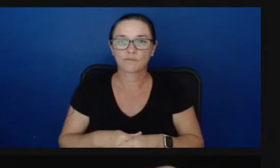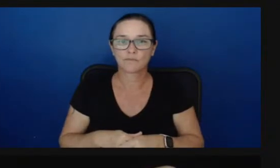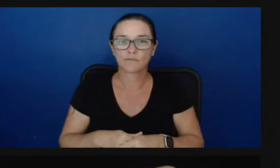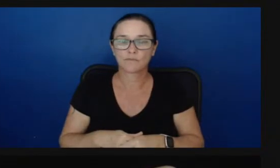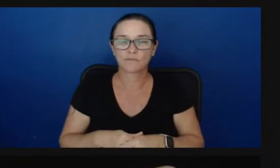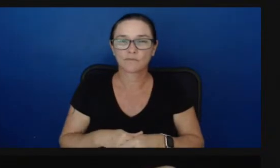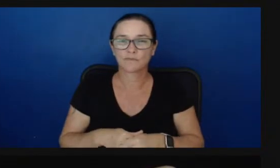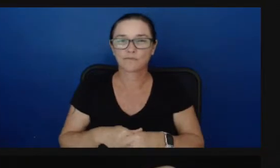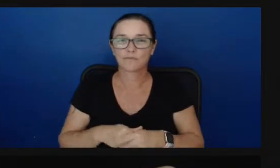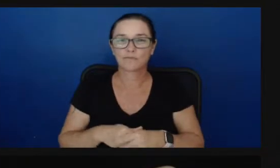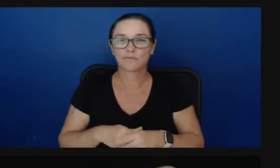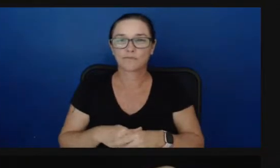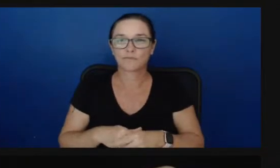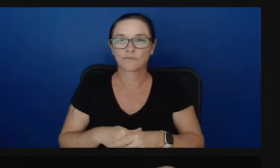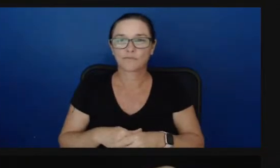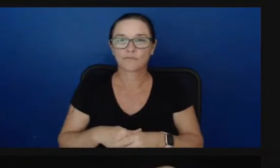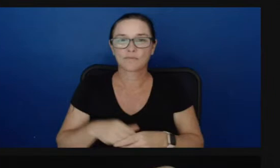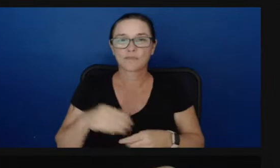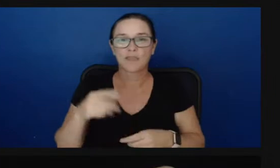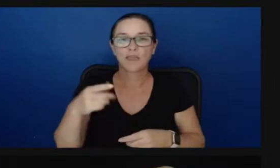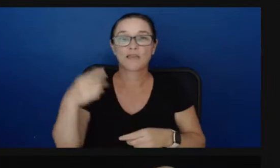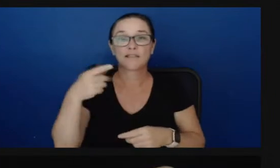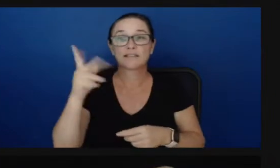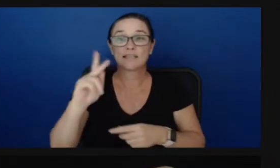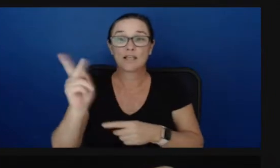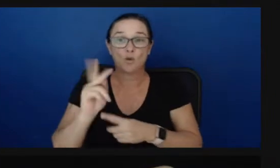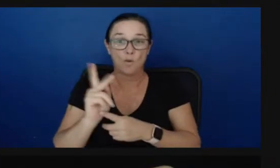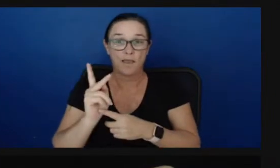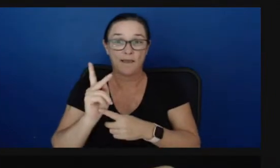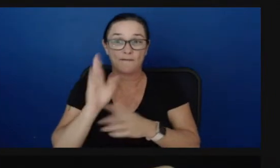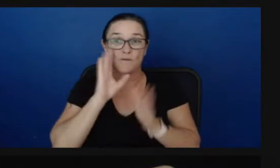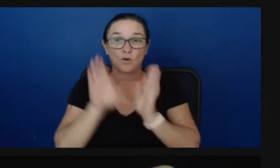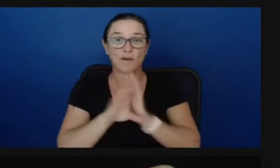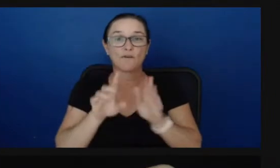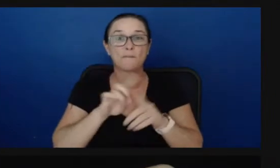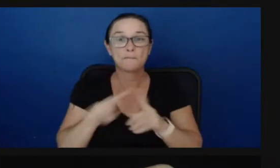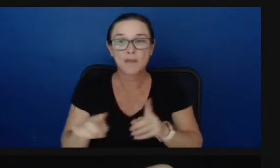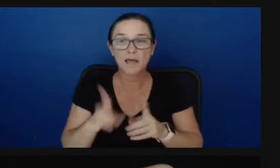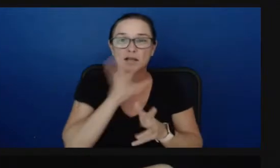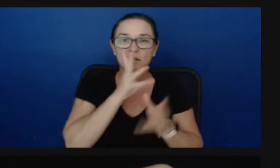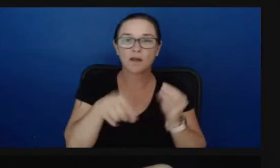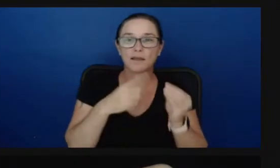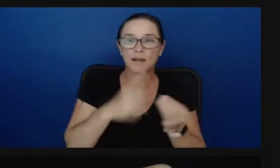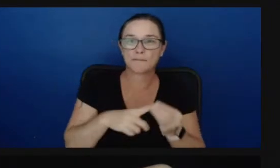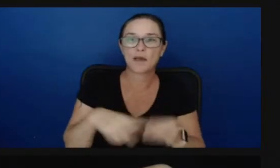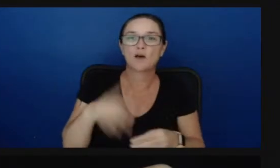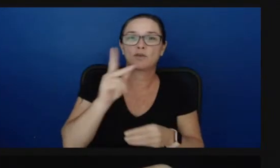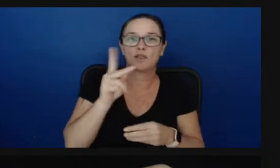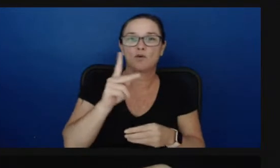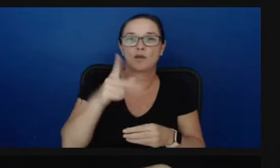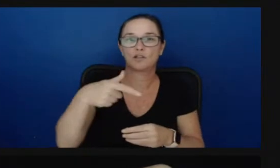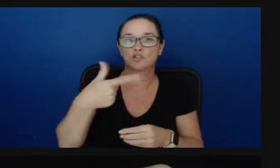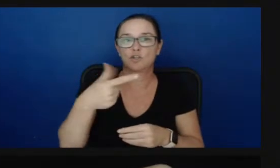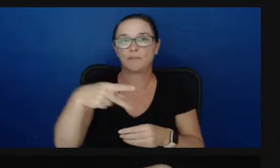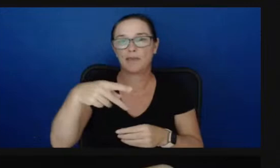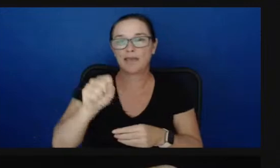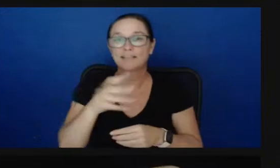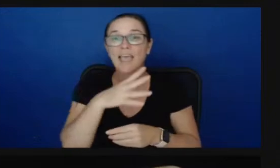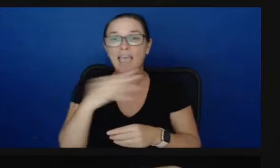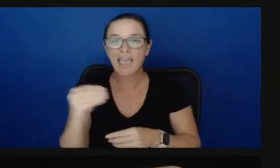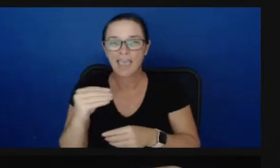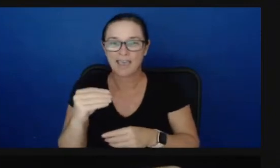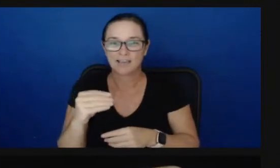photographs. However, this is bundled as a Kilauea GPS and Mauna Loa Summit webcams photo